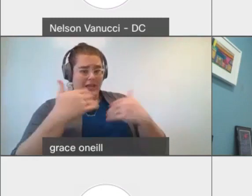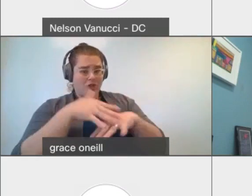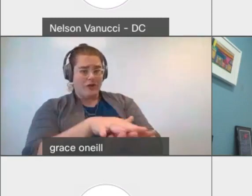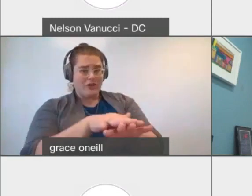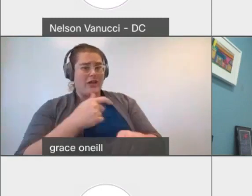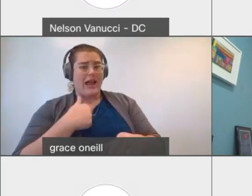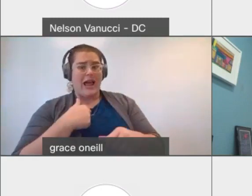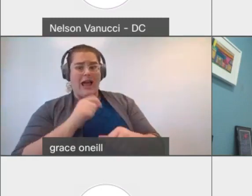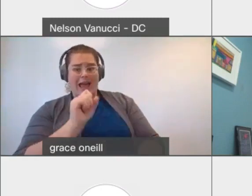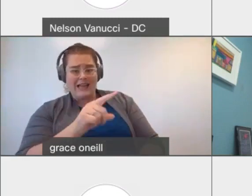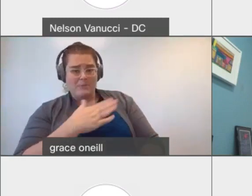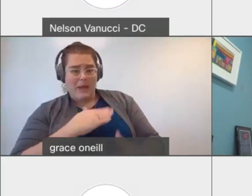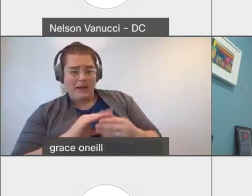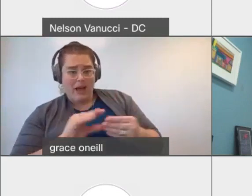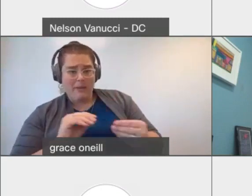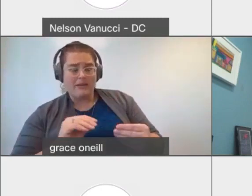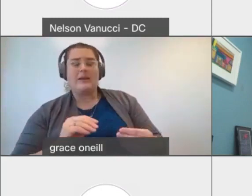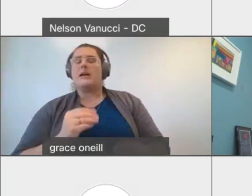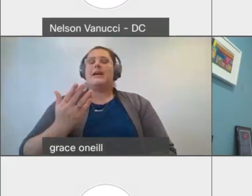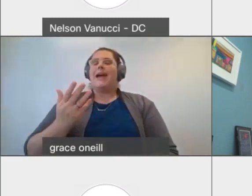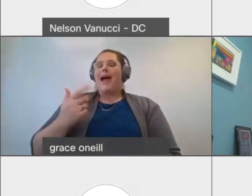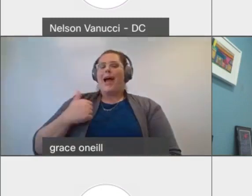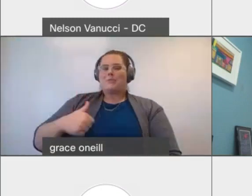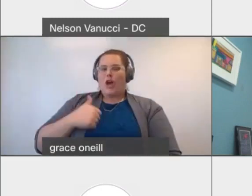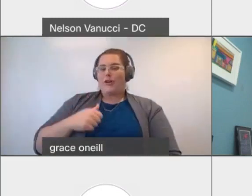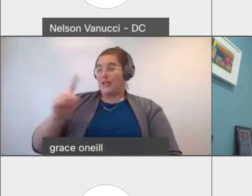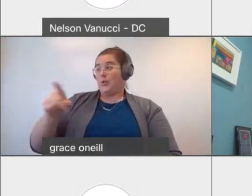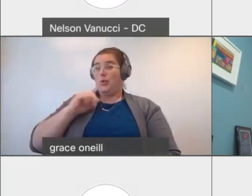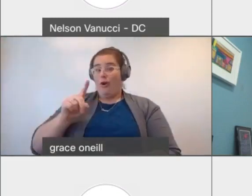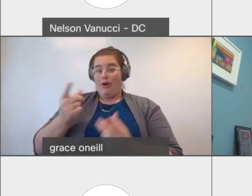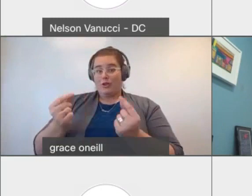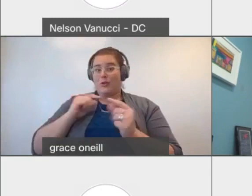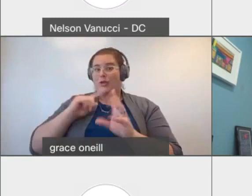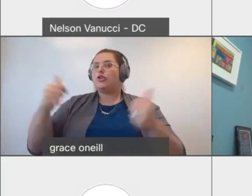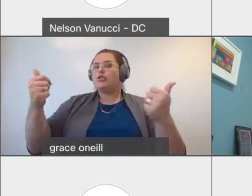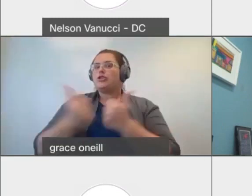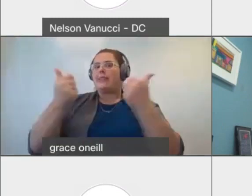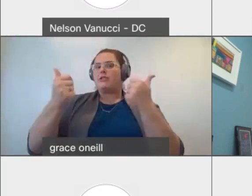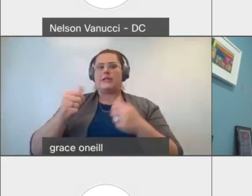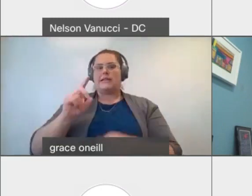I'm sorry, but what you're doing is challenging DC health guidance. And so,